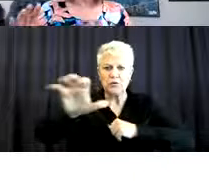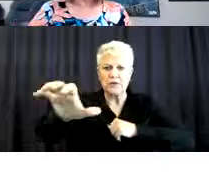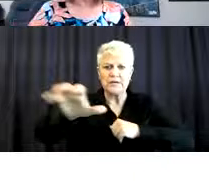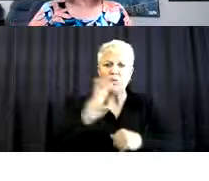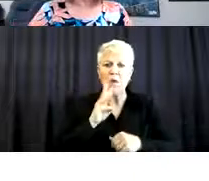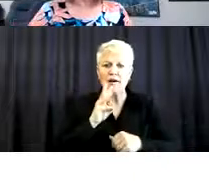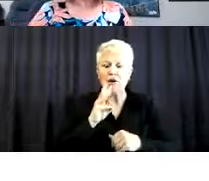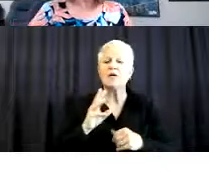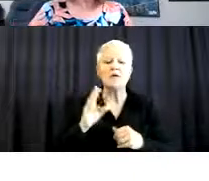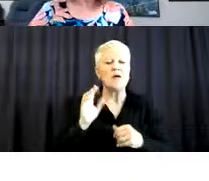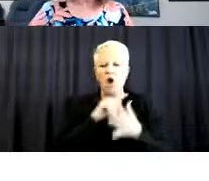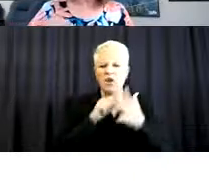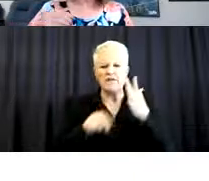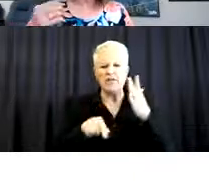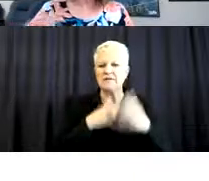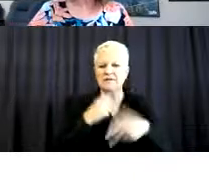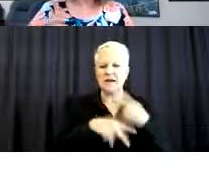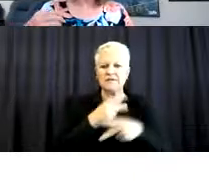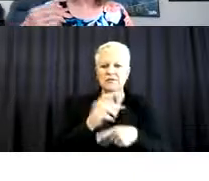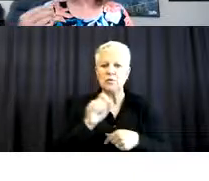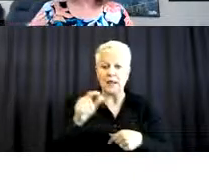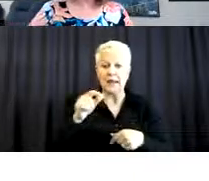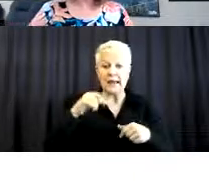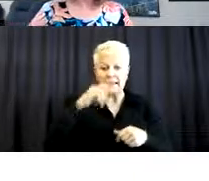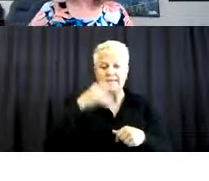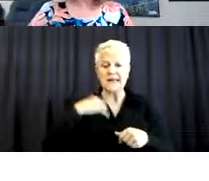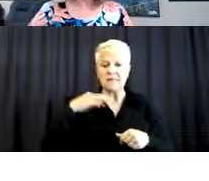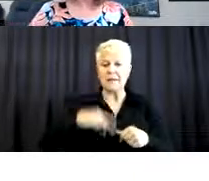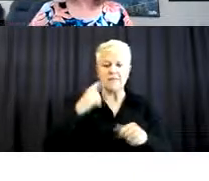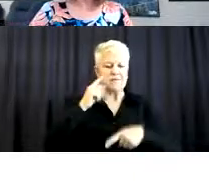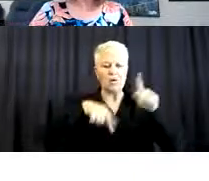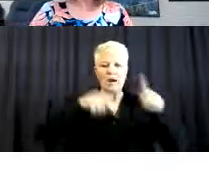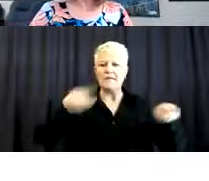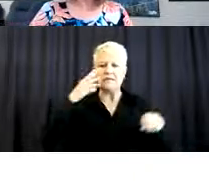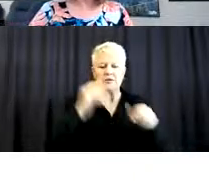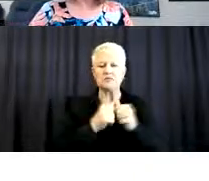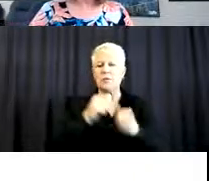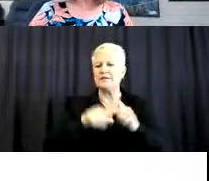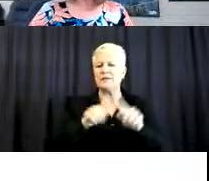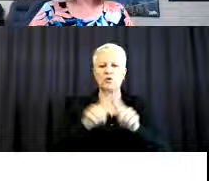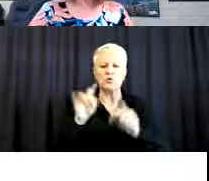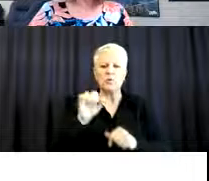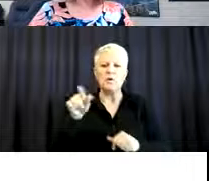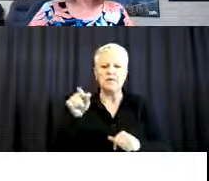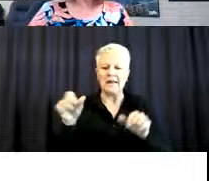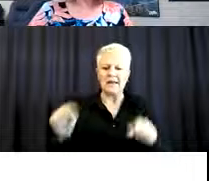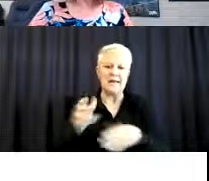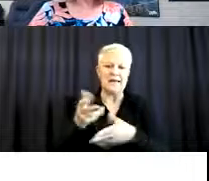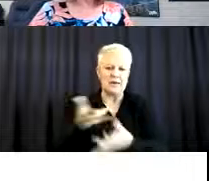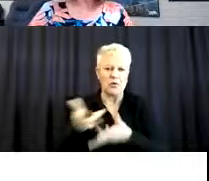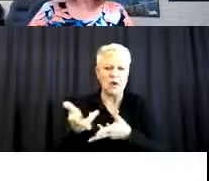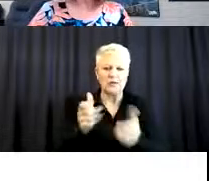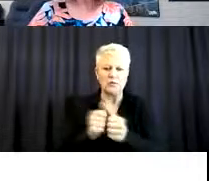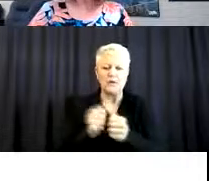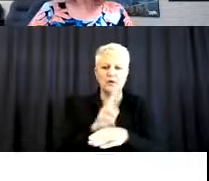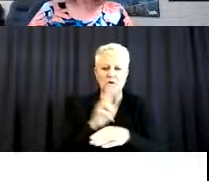that are tools, and kids can benefit from a whole variety of experiences with various tools that they are able to interact with and